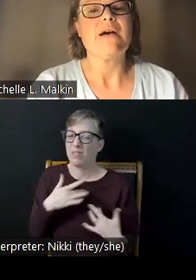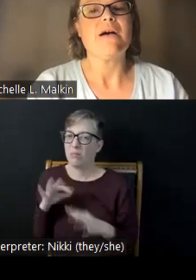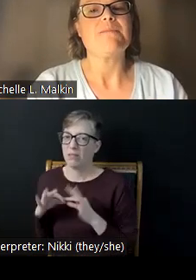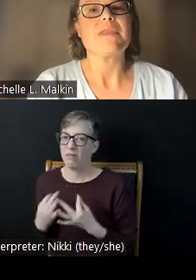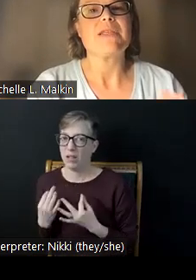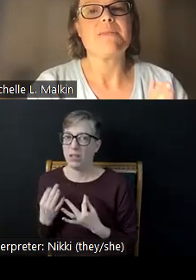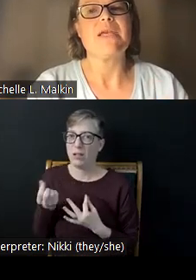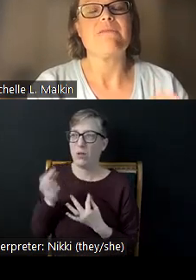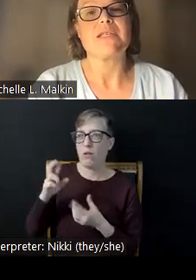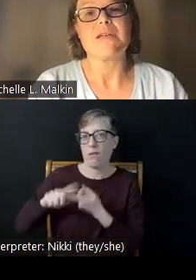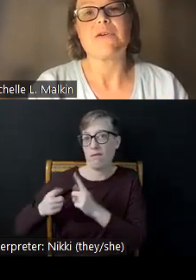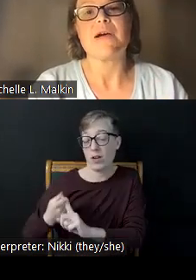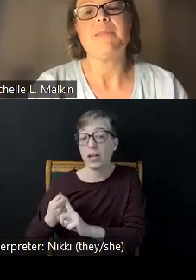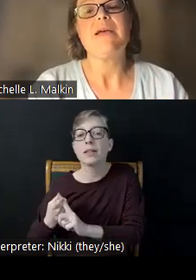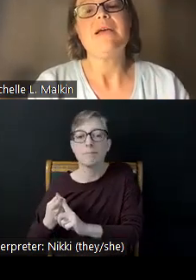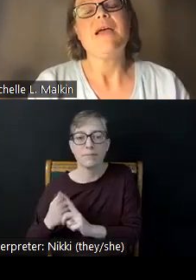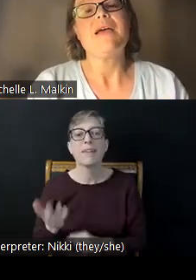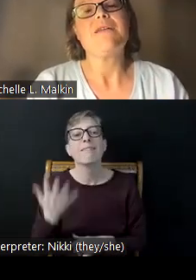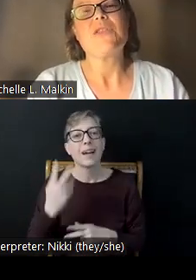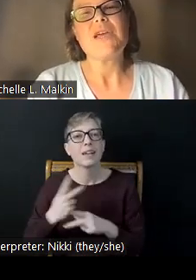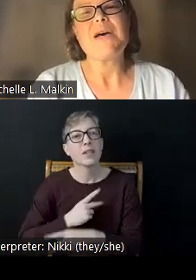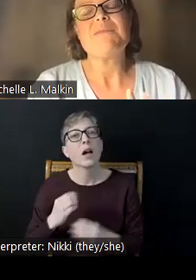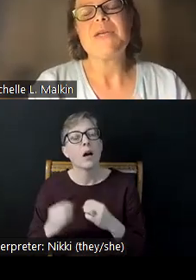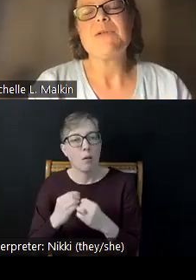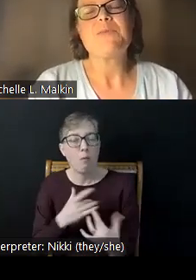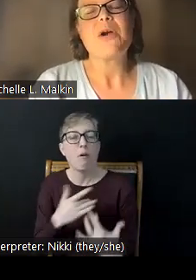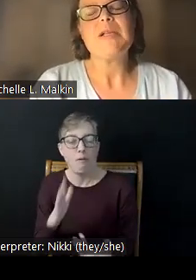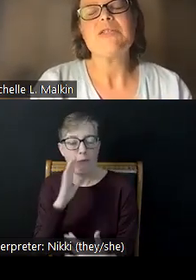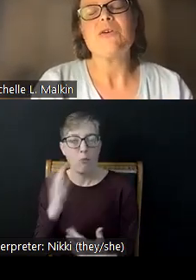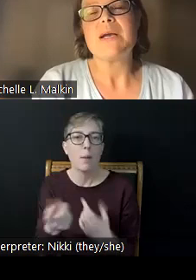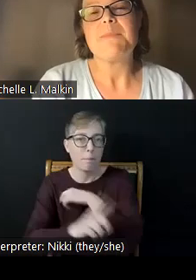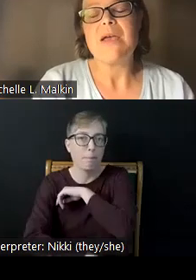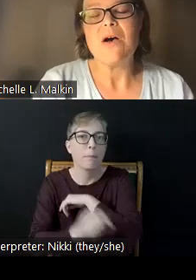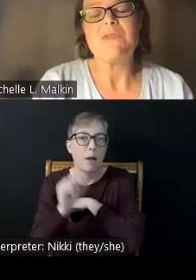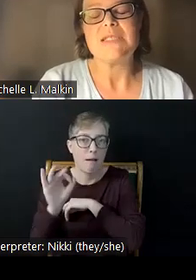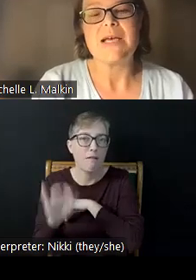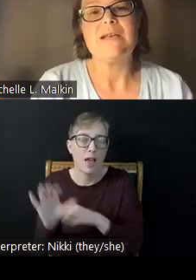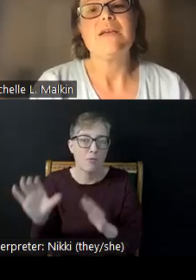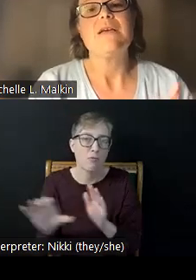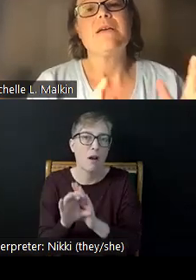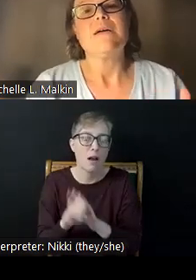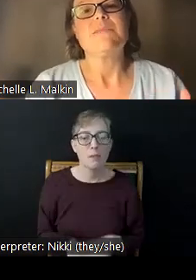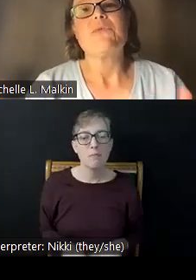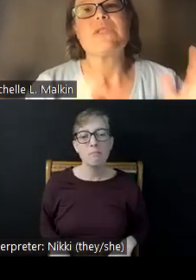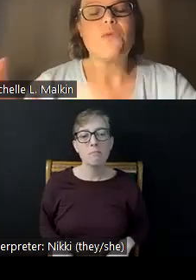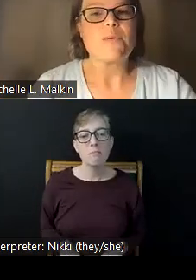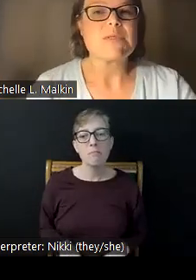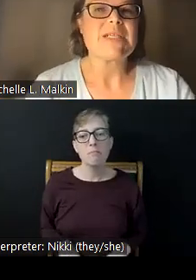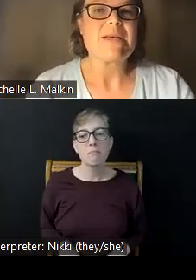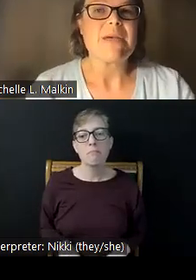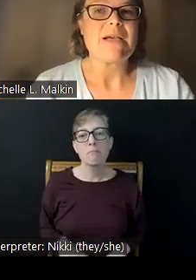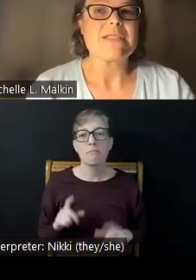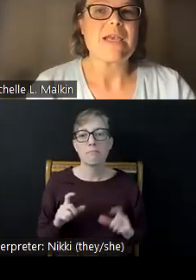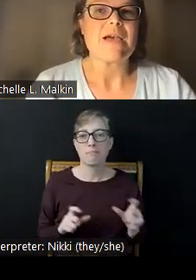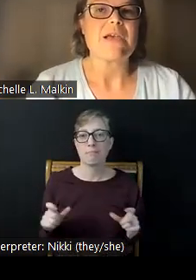likely to be convicted of a crime. And if you think about it, people probably don't want to pay off the debt that was formed